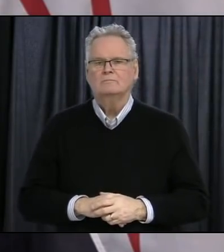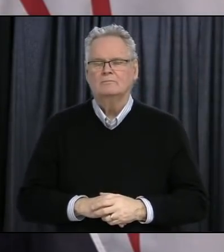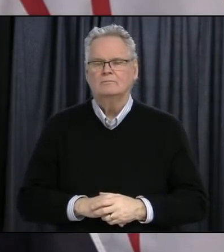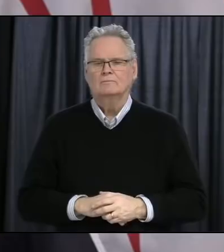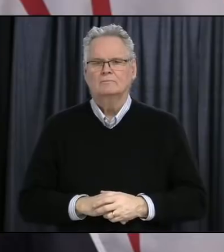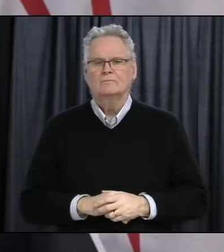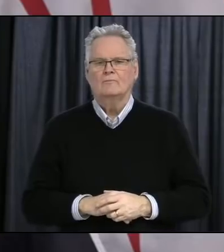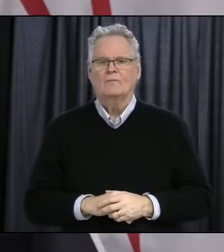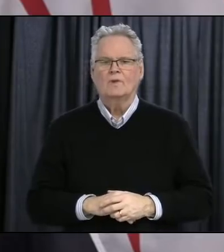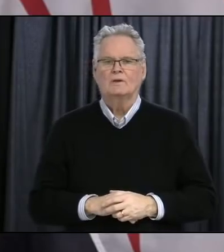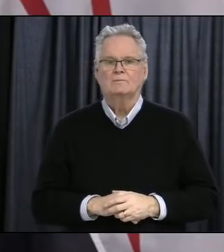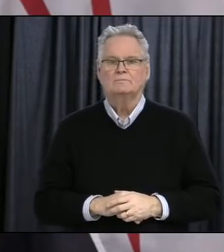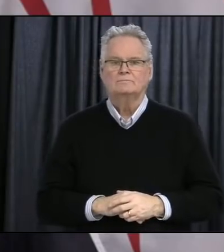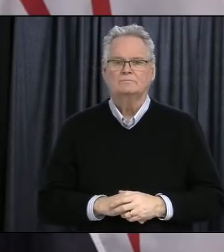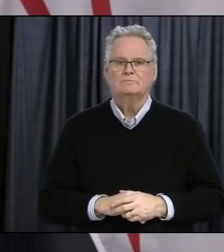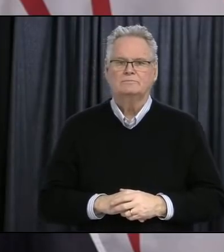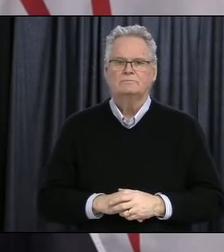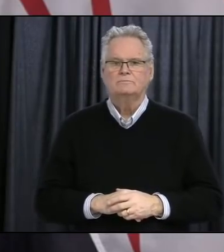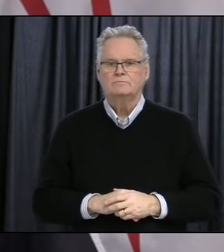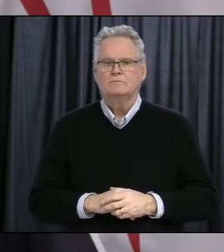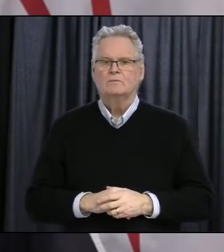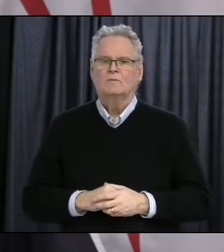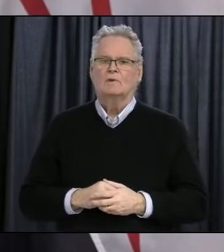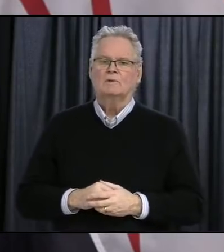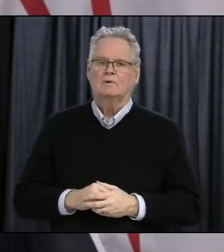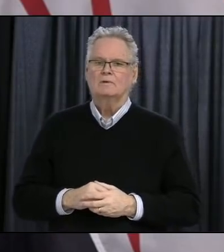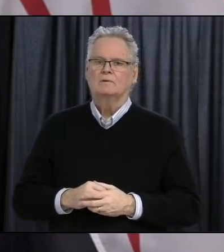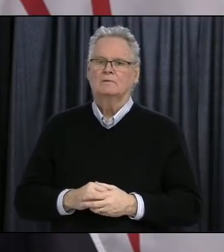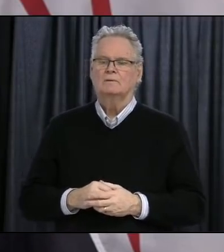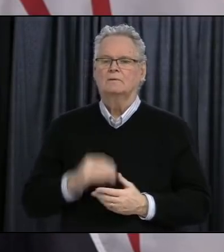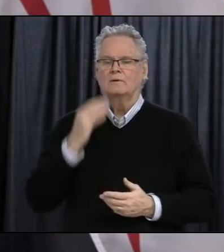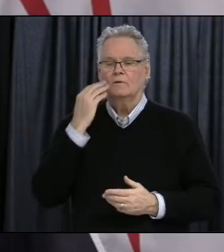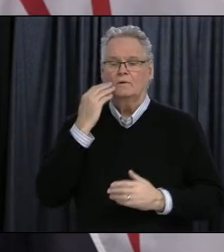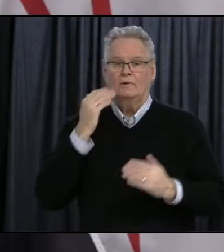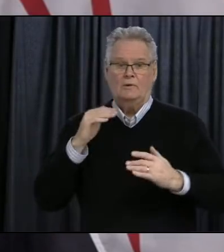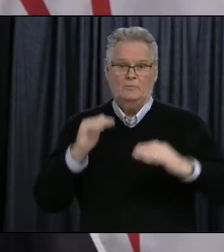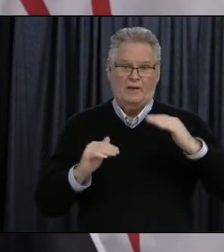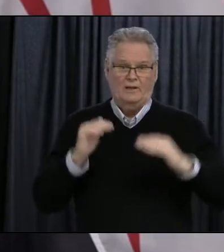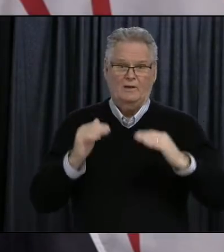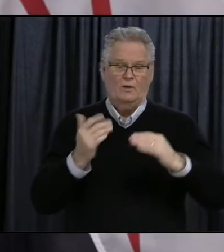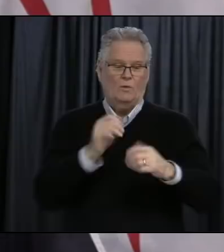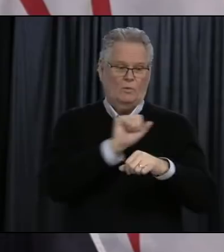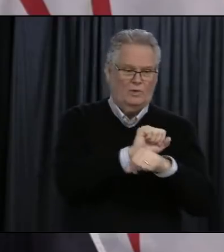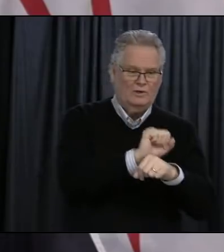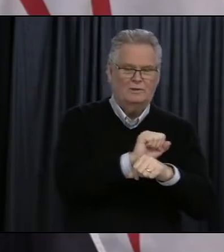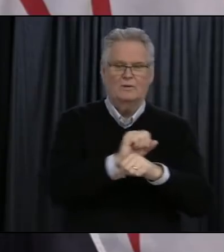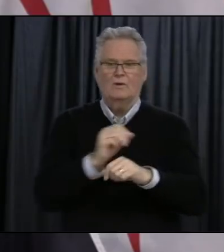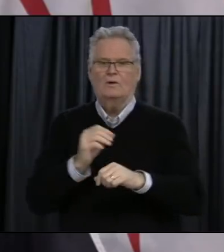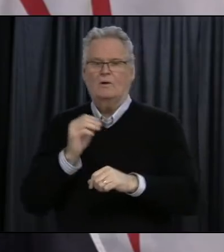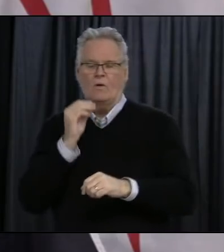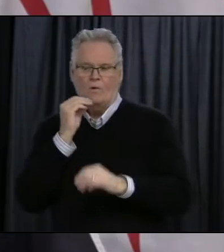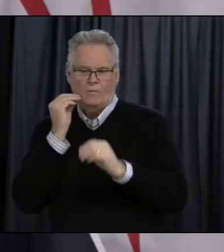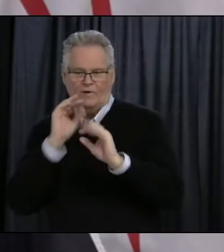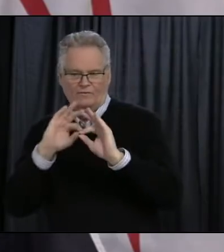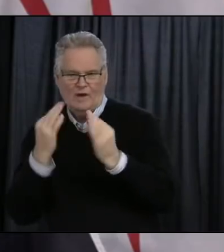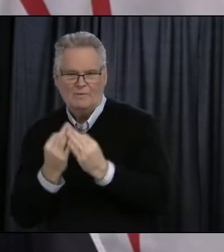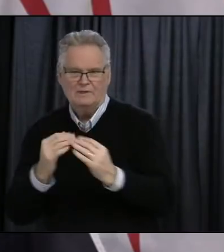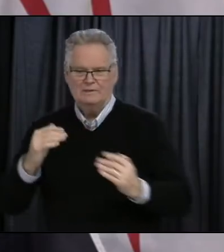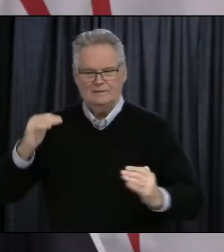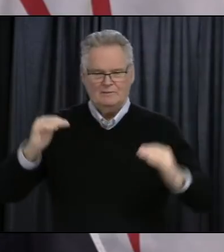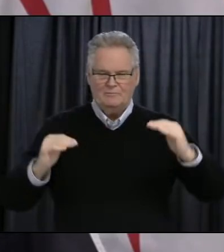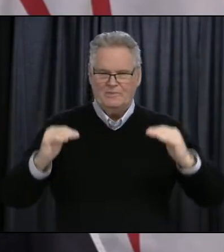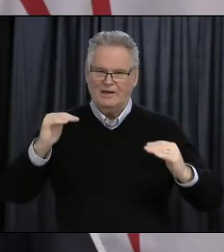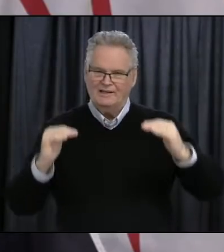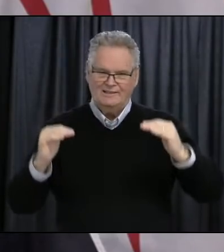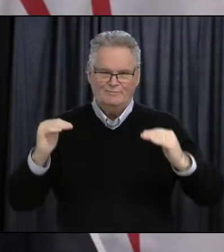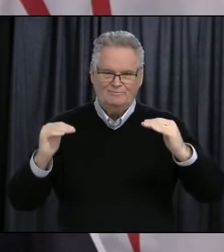the need to support improved work-life balance and mental health for domestic rotational workers. It's a 4-stage process